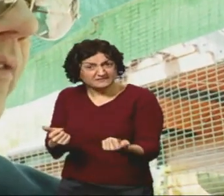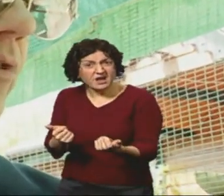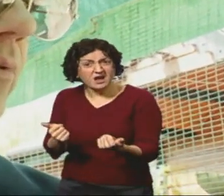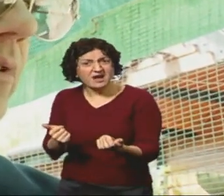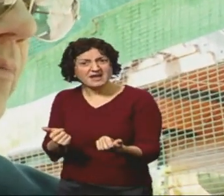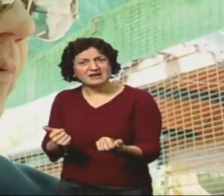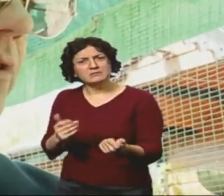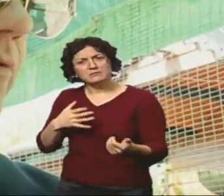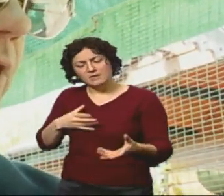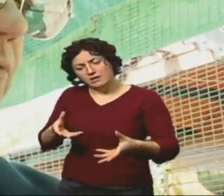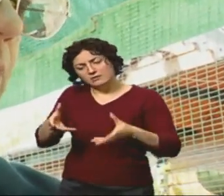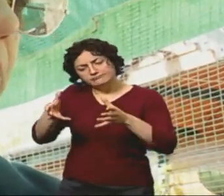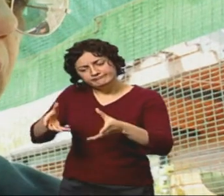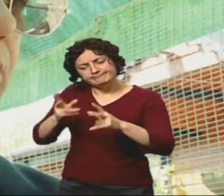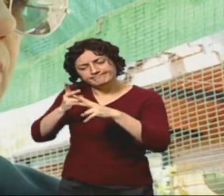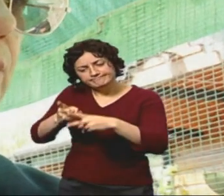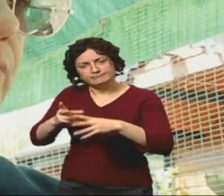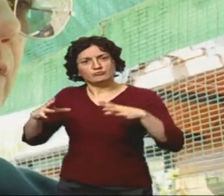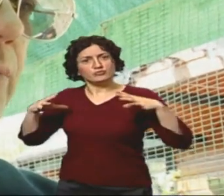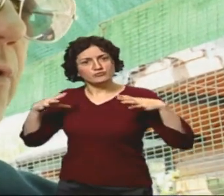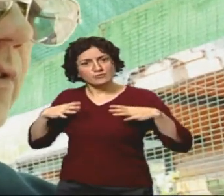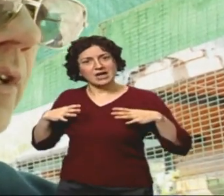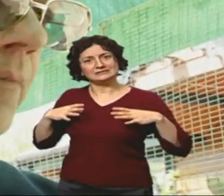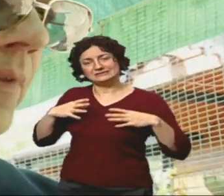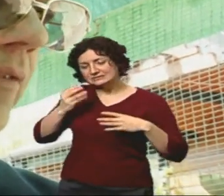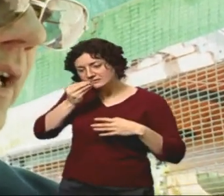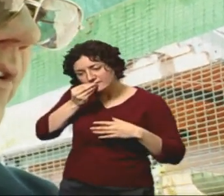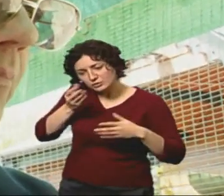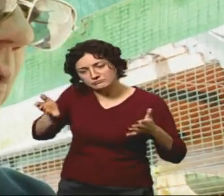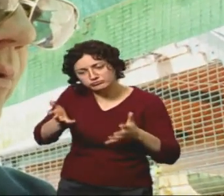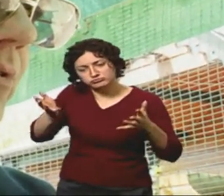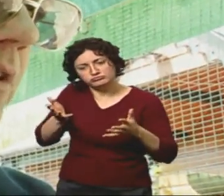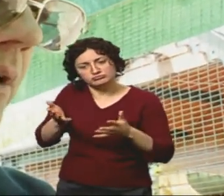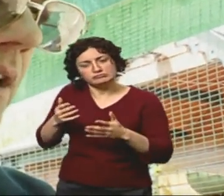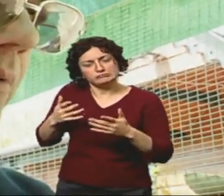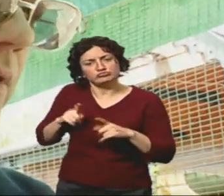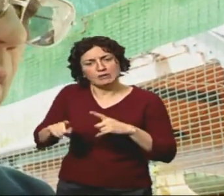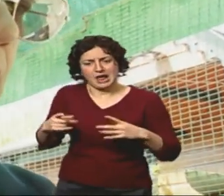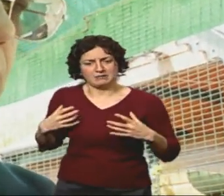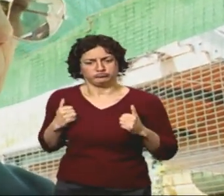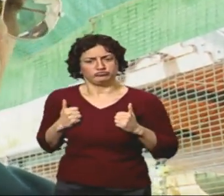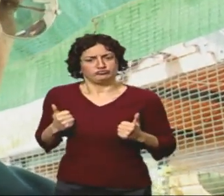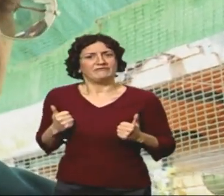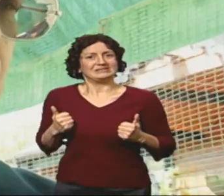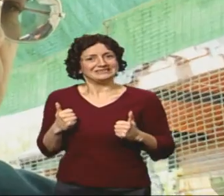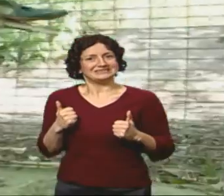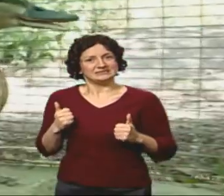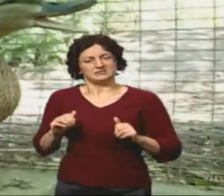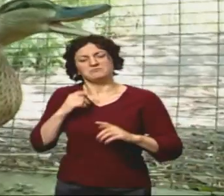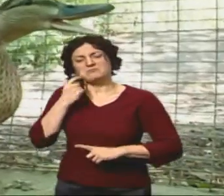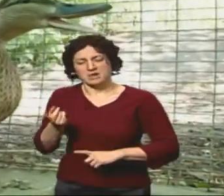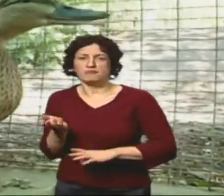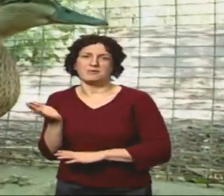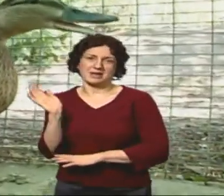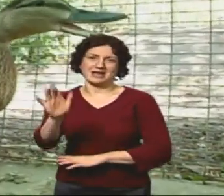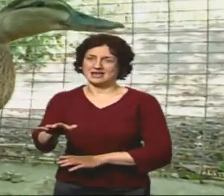So we've given her a couple of weeks of rest and rehabilitation and lots of food, which should have allowed her to build all the strength back up. And she will go back to the wild tomorrow,